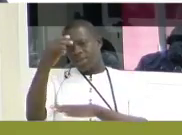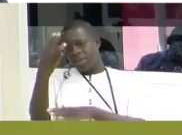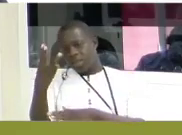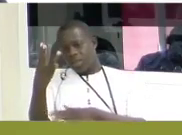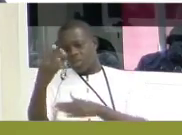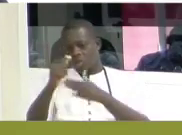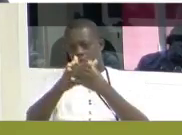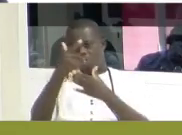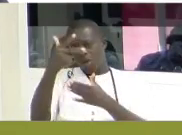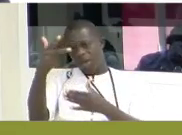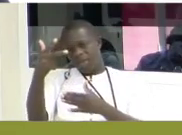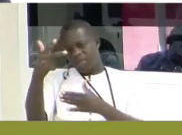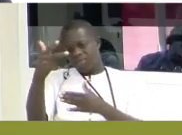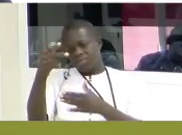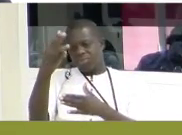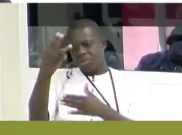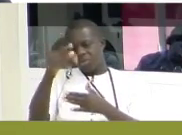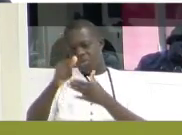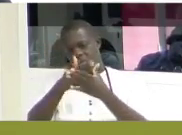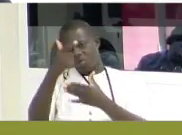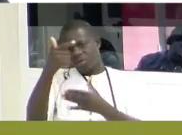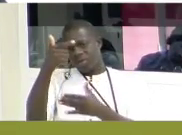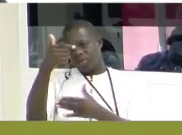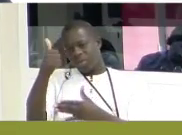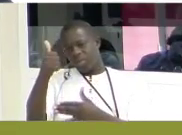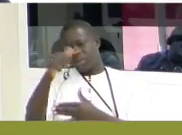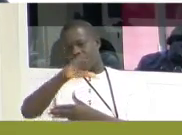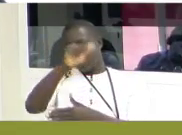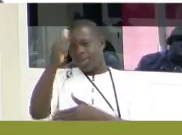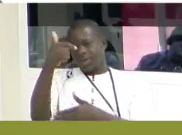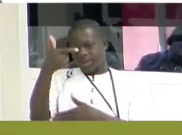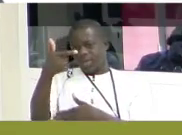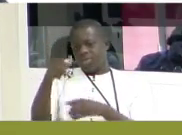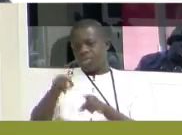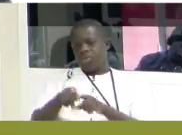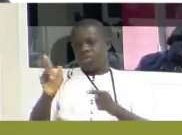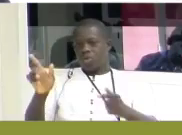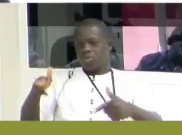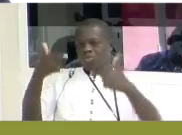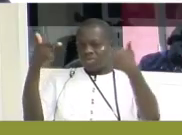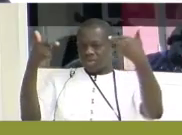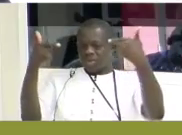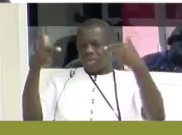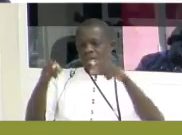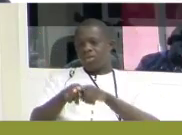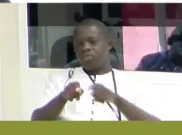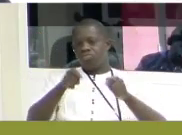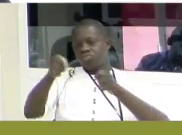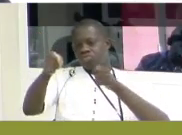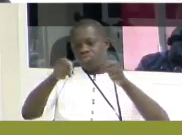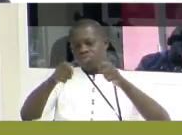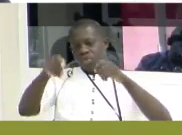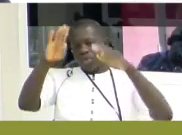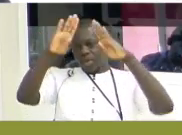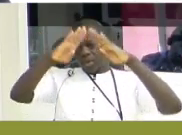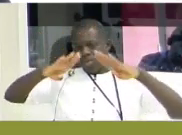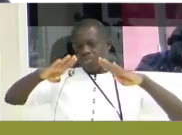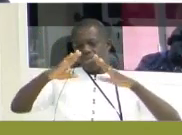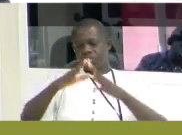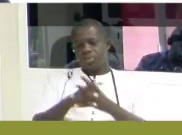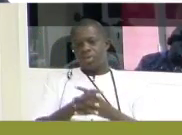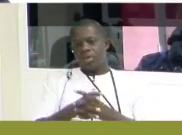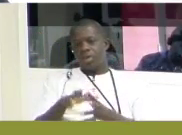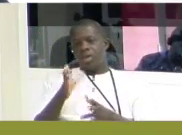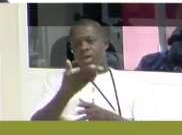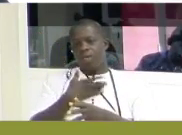and 3 or 6 and 7. I can't confirm, but the ward is the one opposite the admin building. But that she has